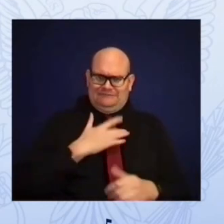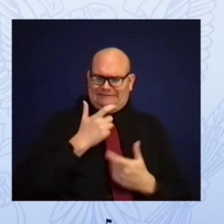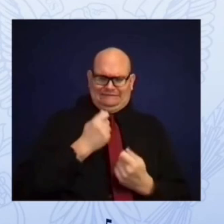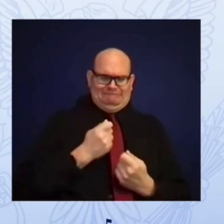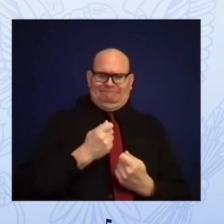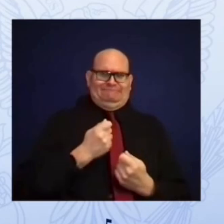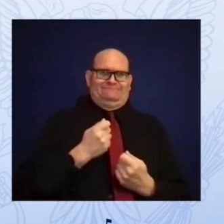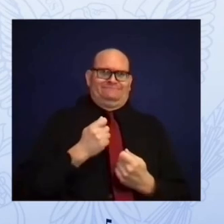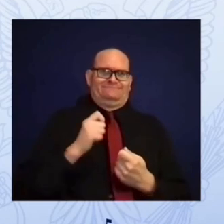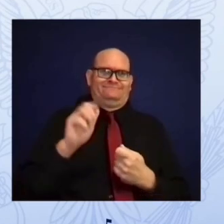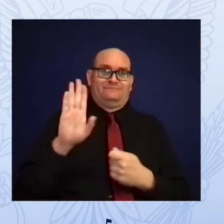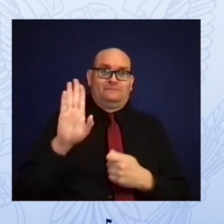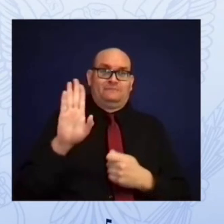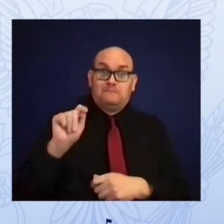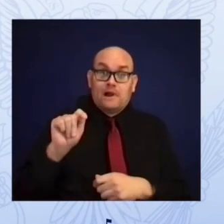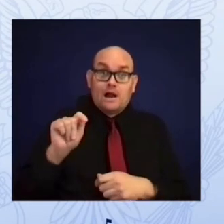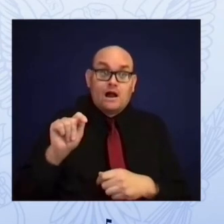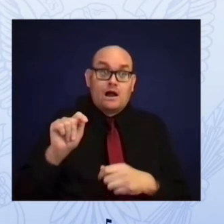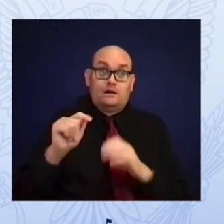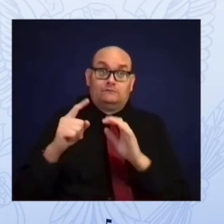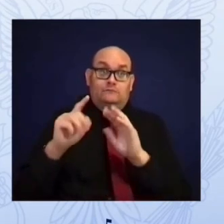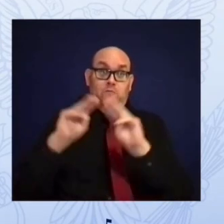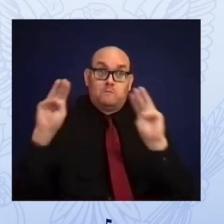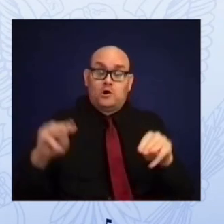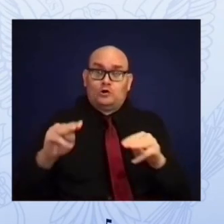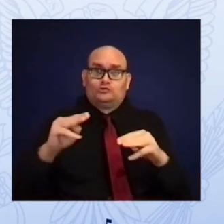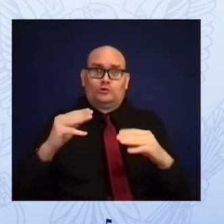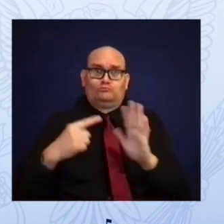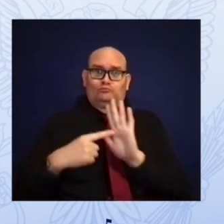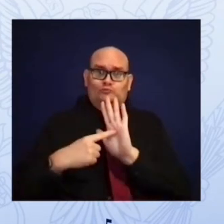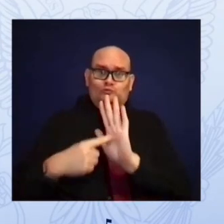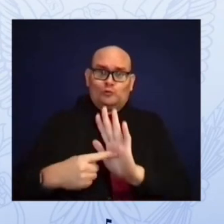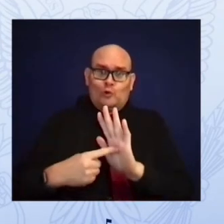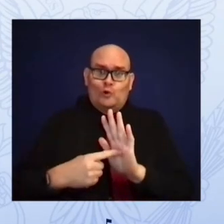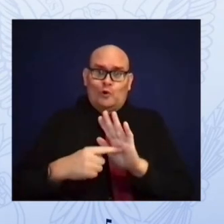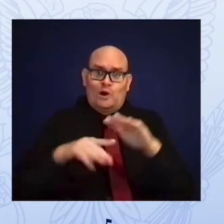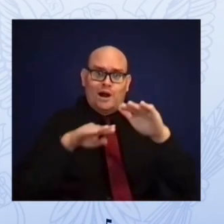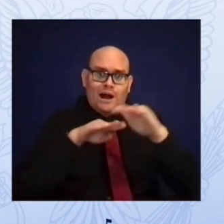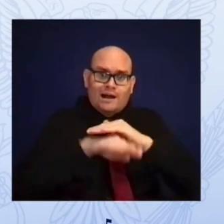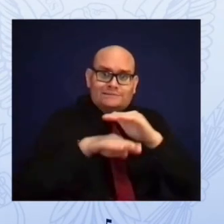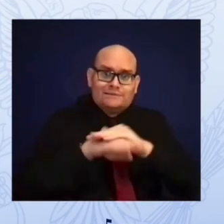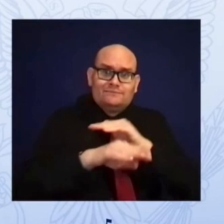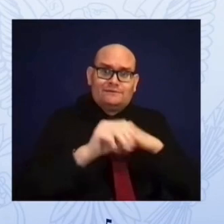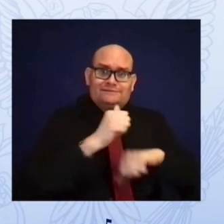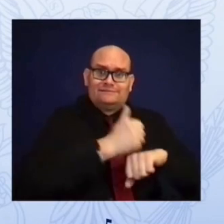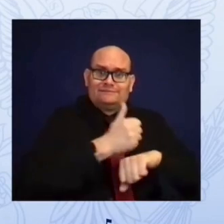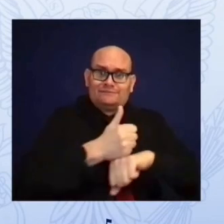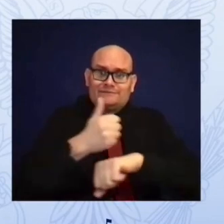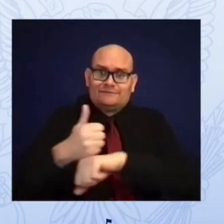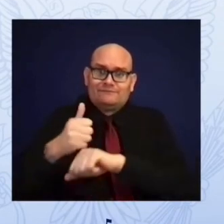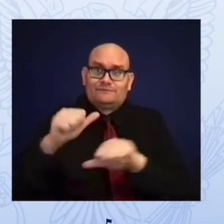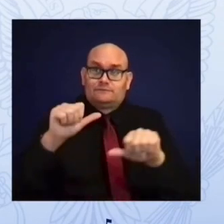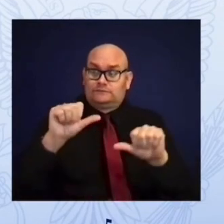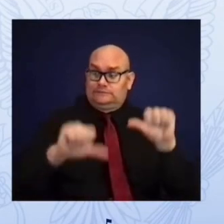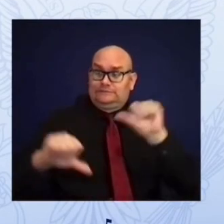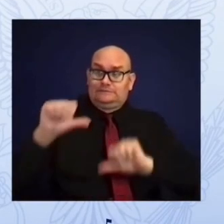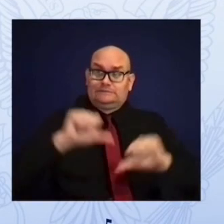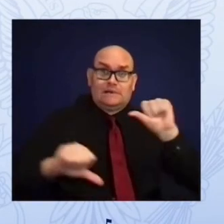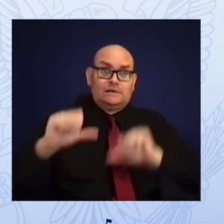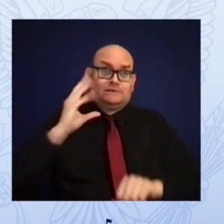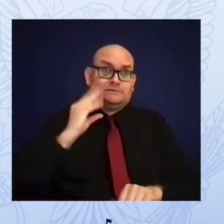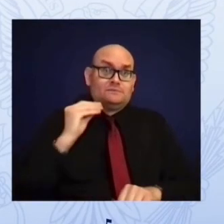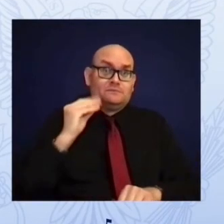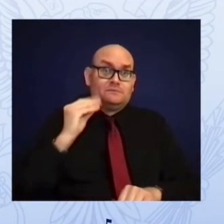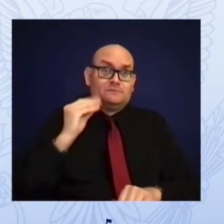helping more people access curated science experiences off-site in their communities, locally and globally, as well as online with